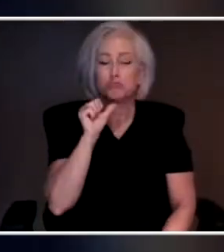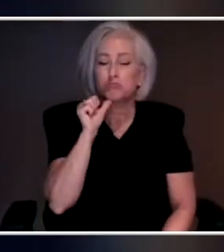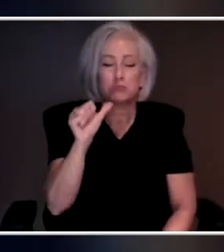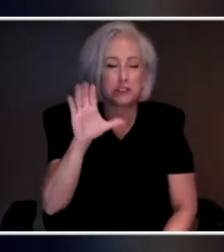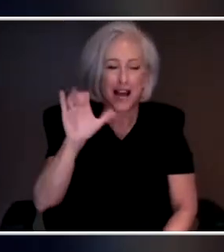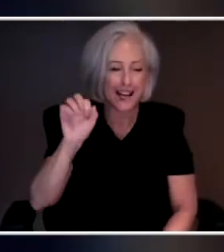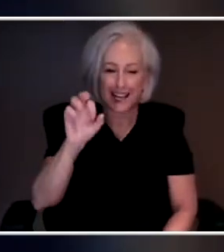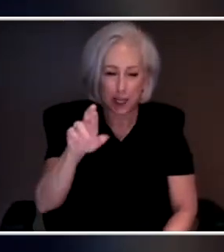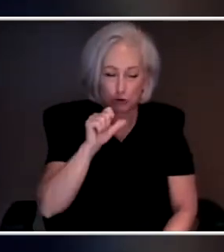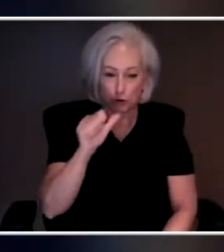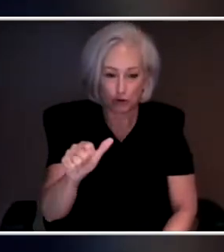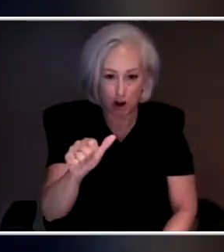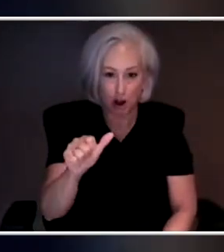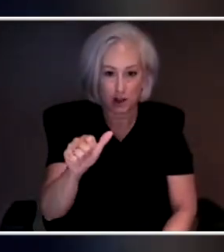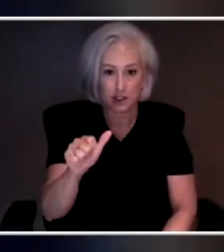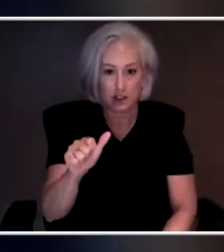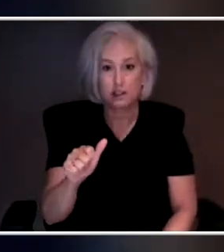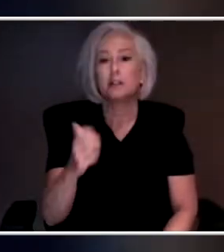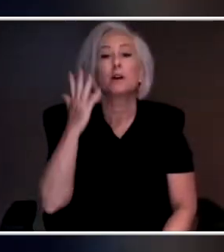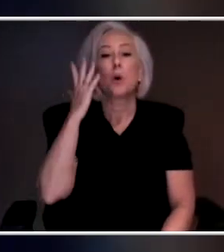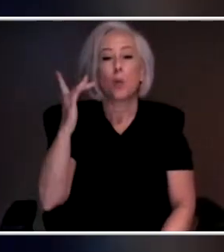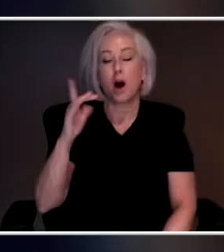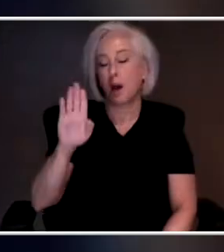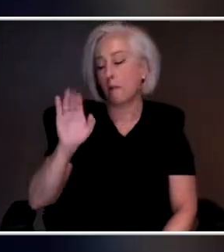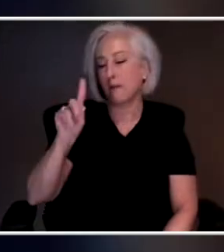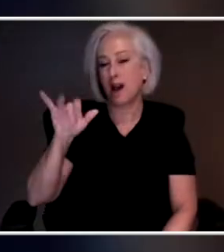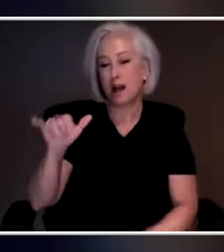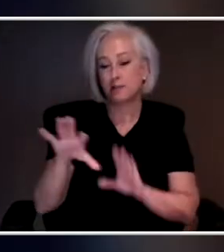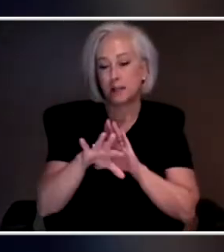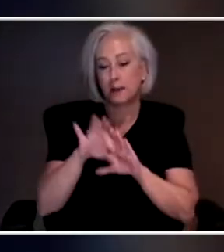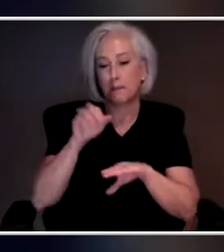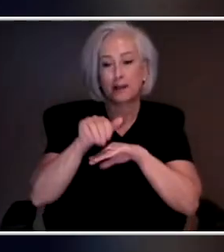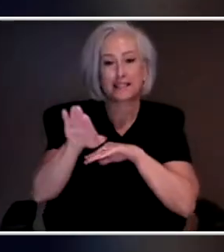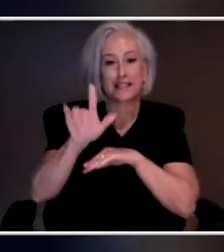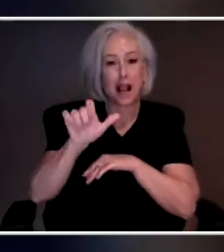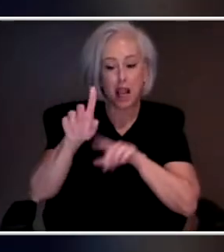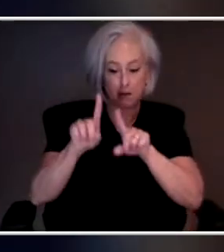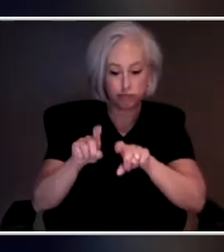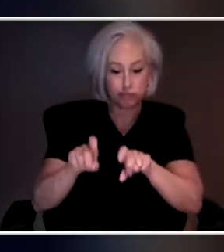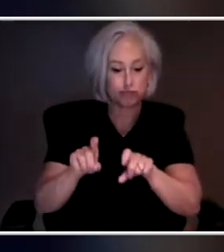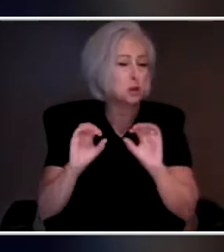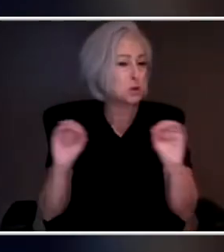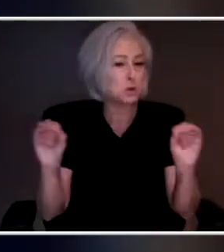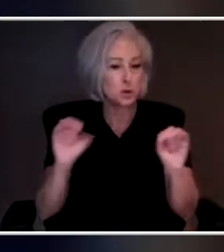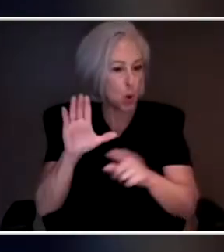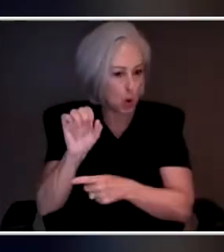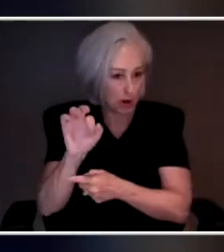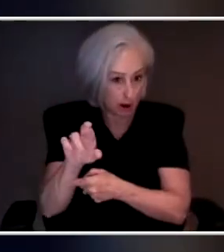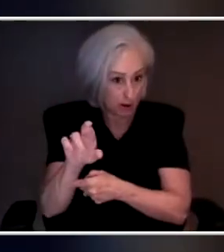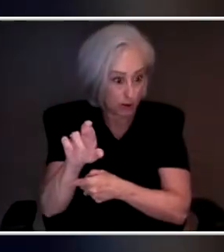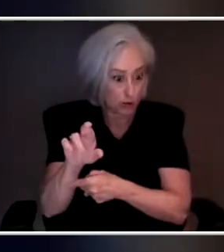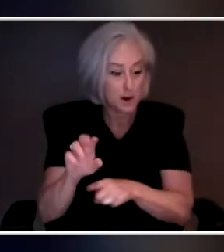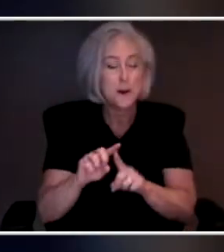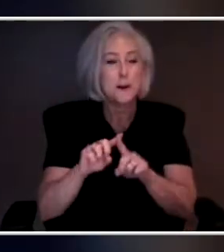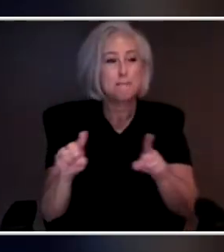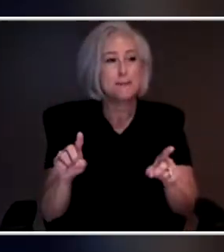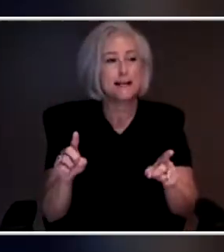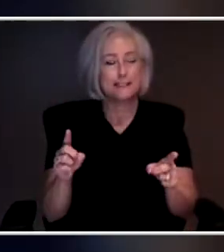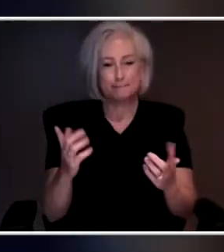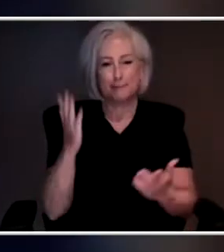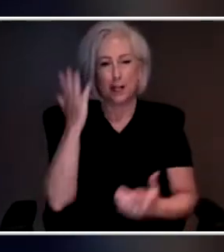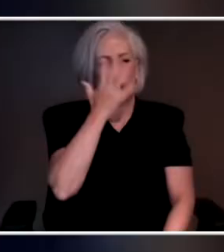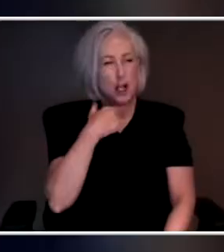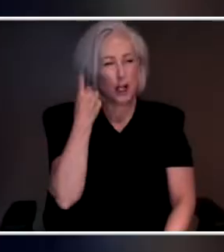I'd had a biopsy done here in Topeka. So I wasn't really worried about that, but I was not thrilled with the way it appeared. And